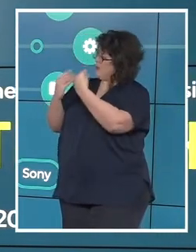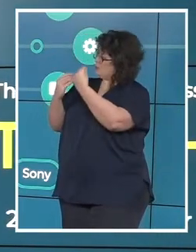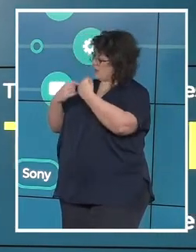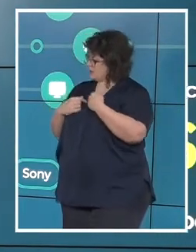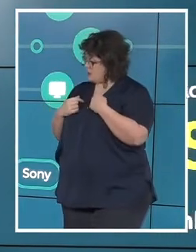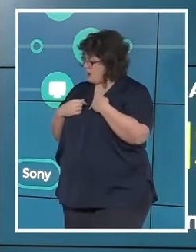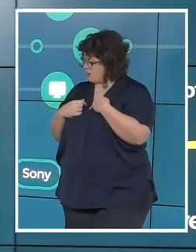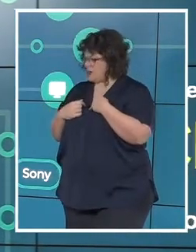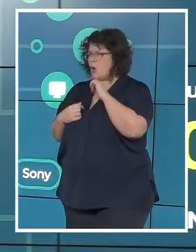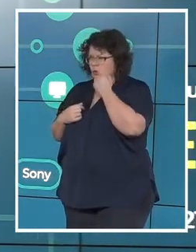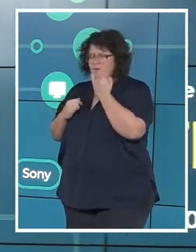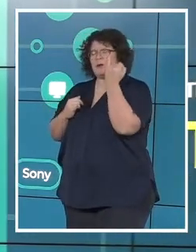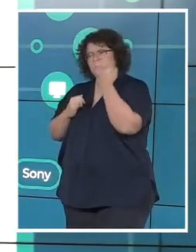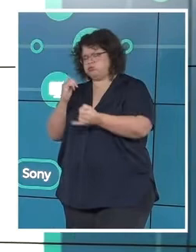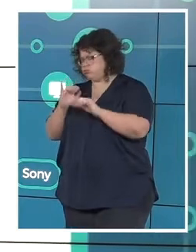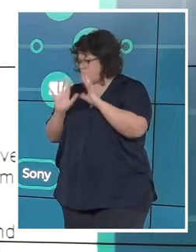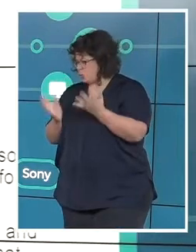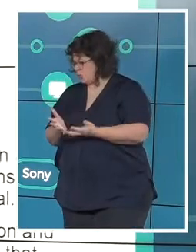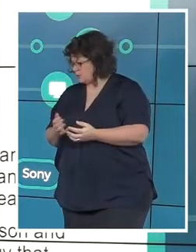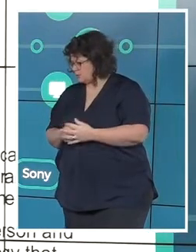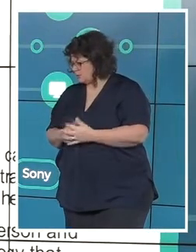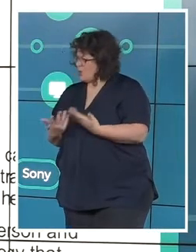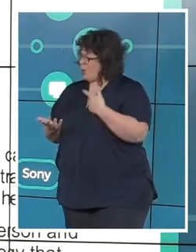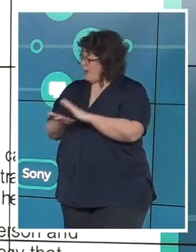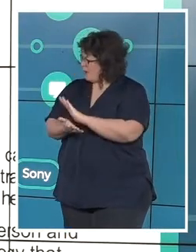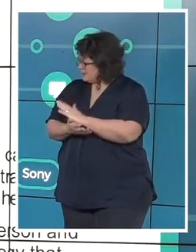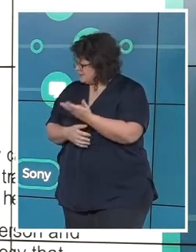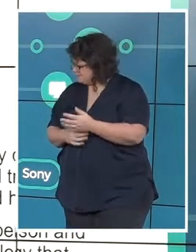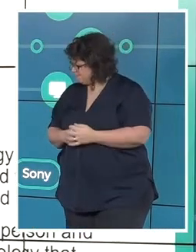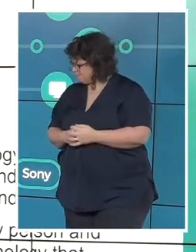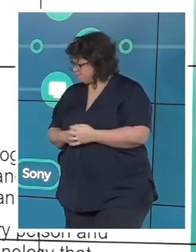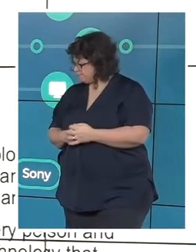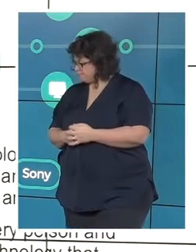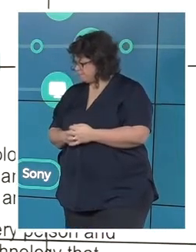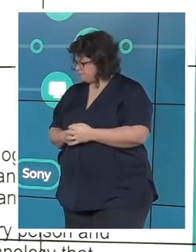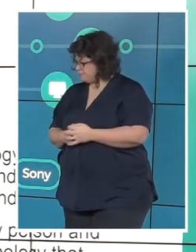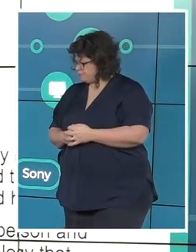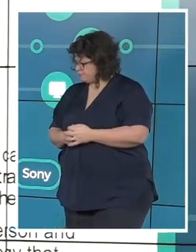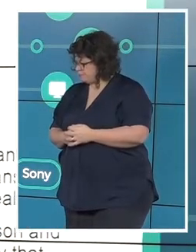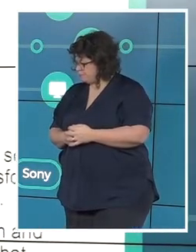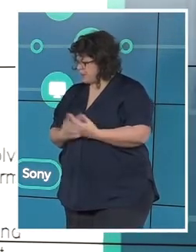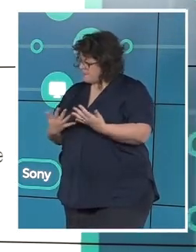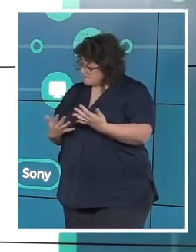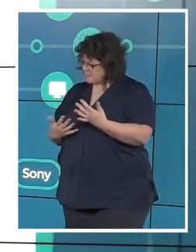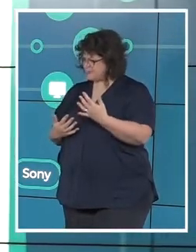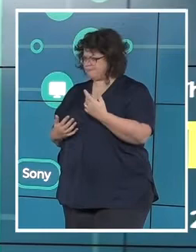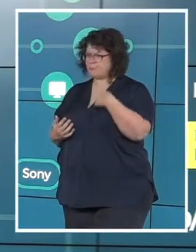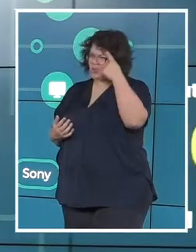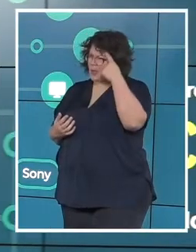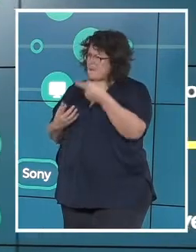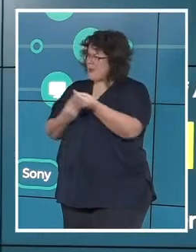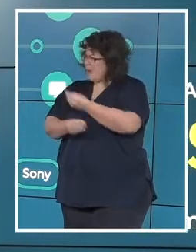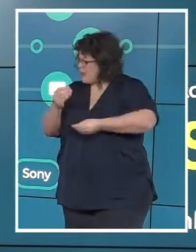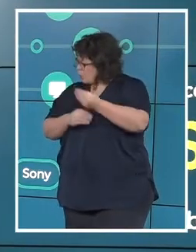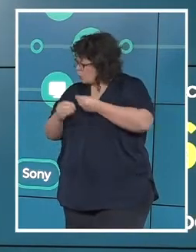it, we're thinking about the ecosystem of which we can work with many partners, many of you here today, to ensure that